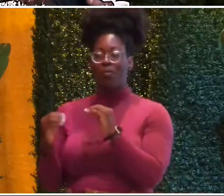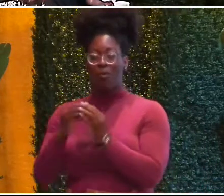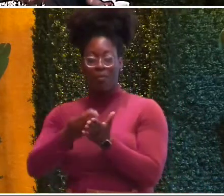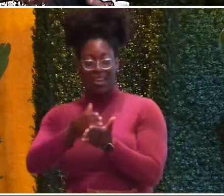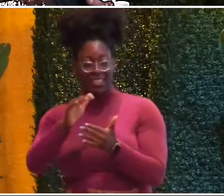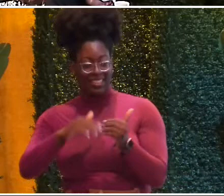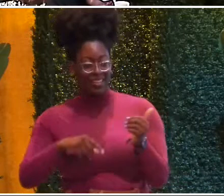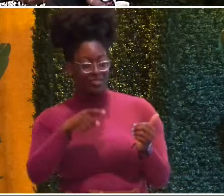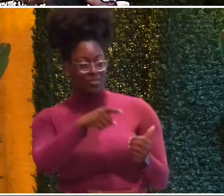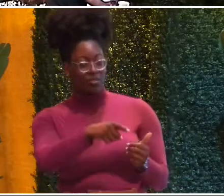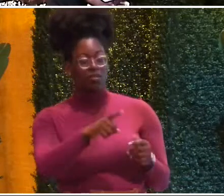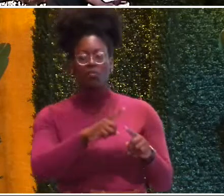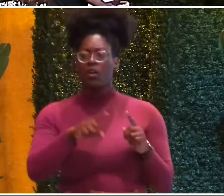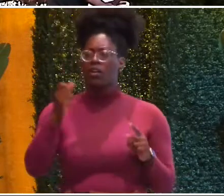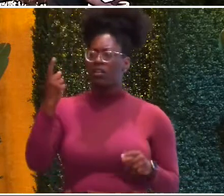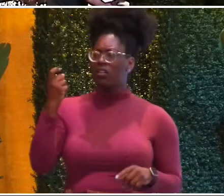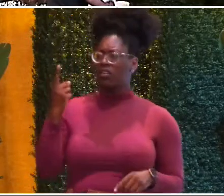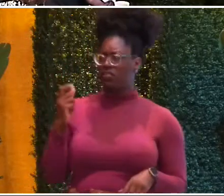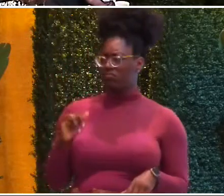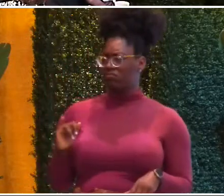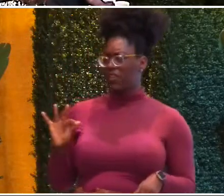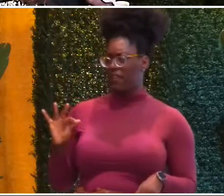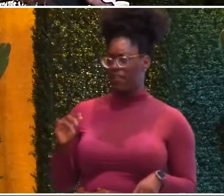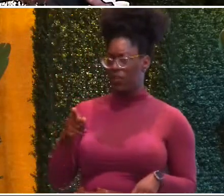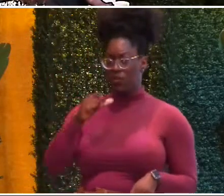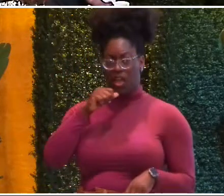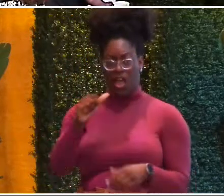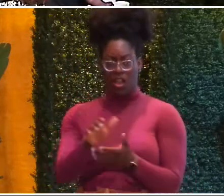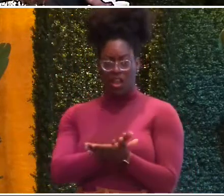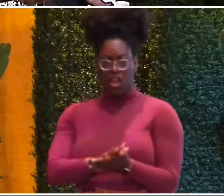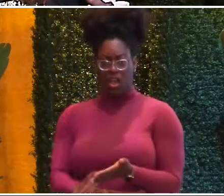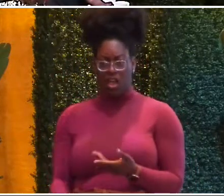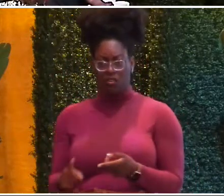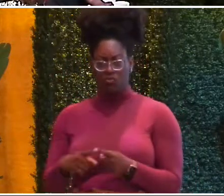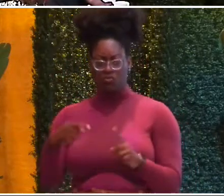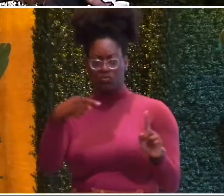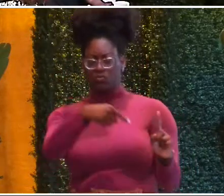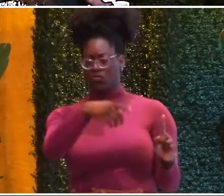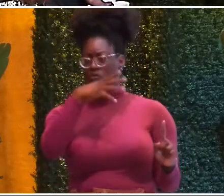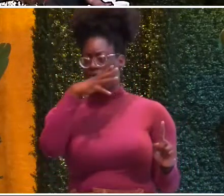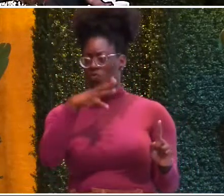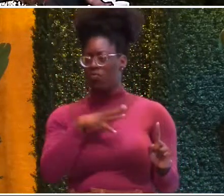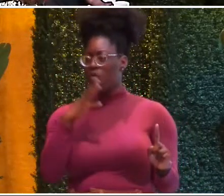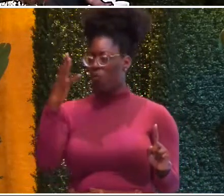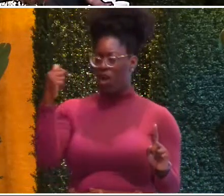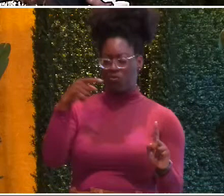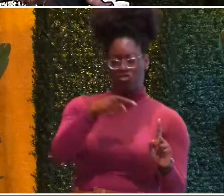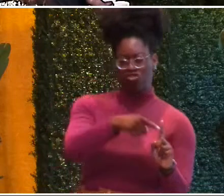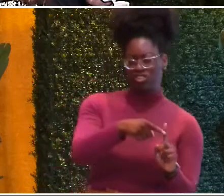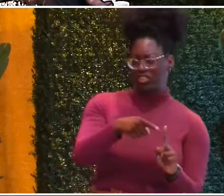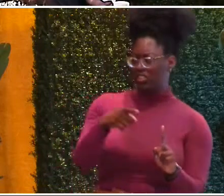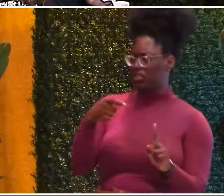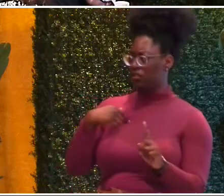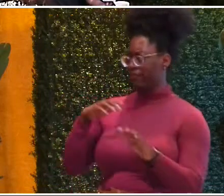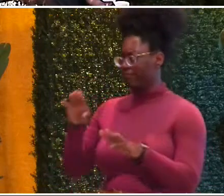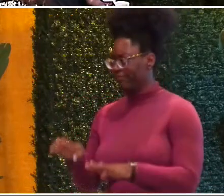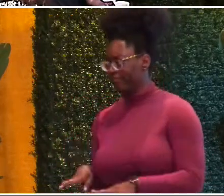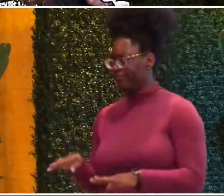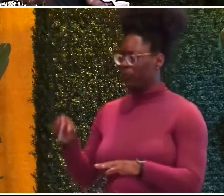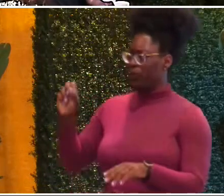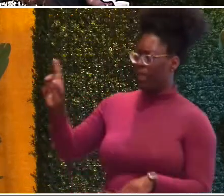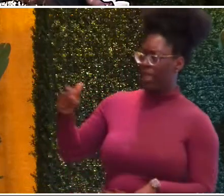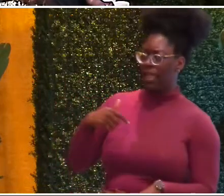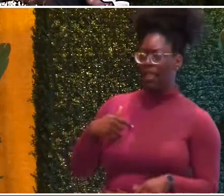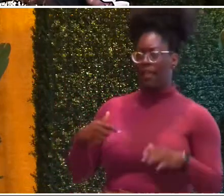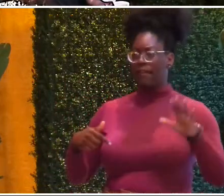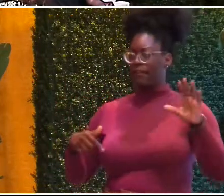nice to her, then what does she want with you? Why would she submit to pay 50-50 and have to do